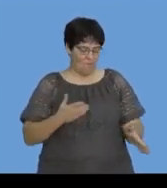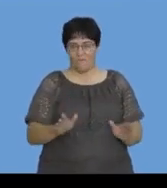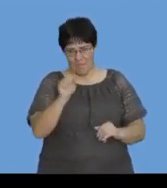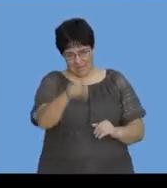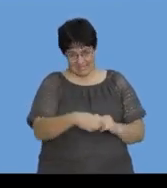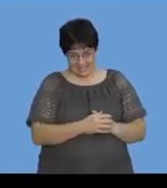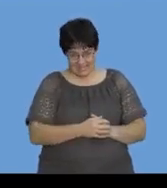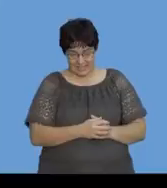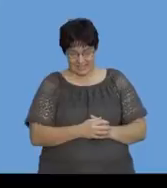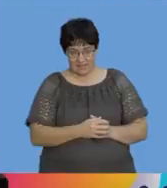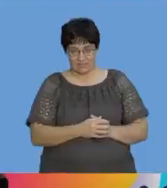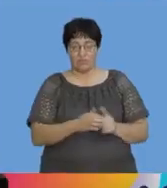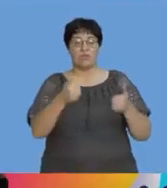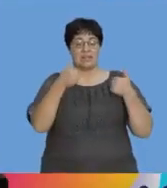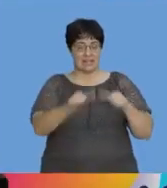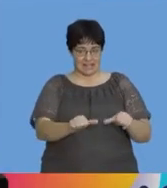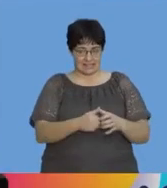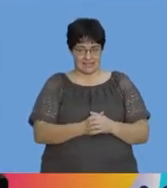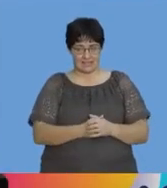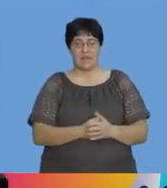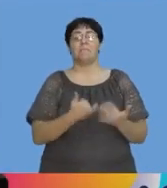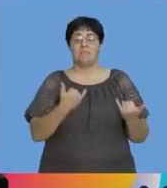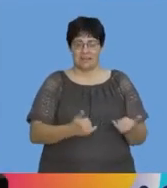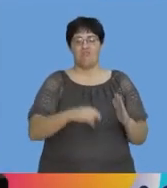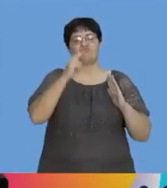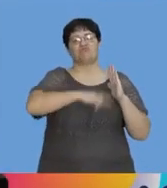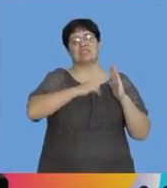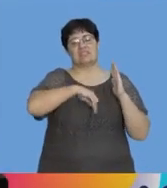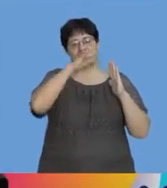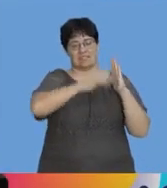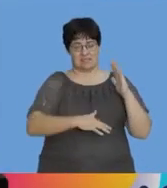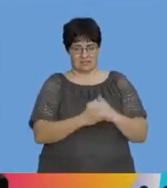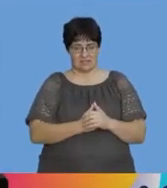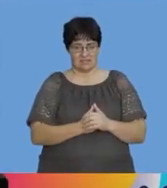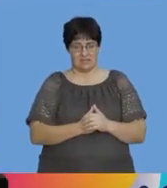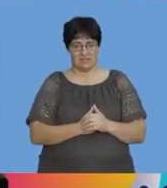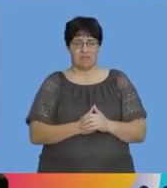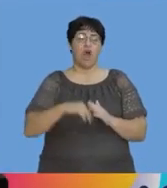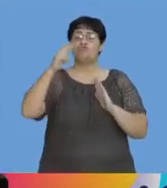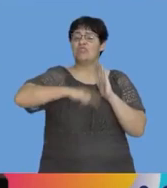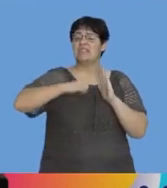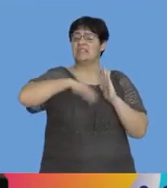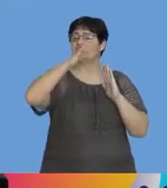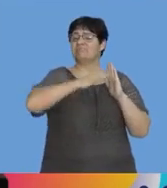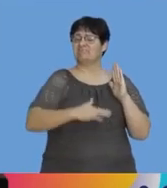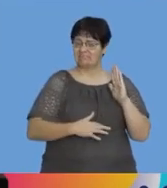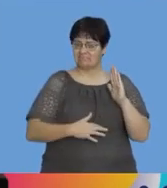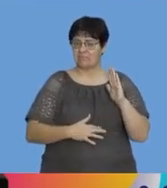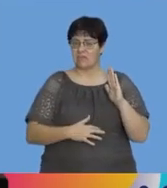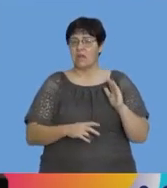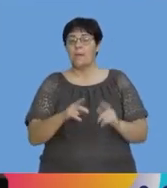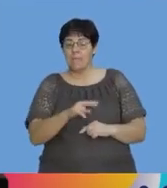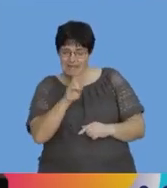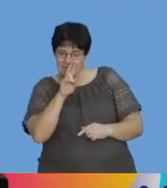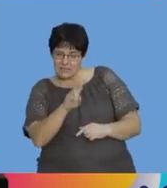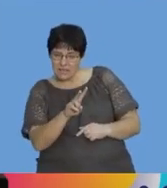elimination, guys. Okay, so our next piece is going to be the reading piece. Now, our reading piece, you need